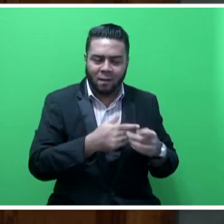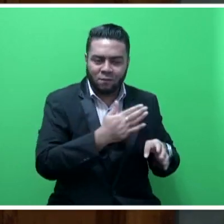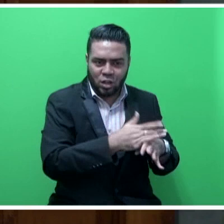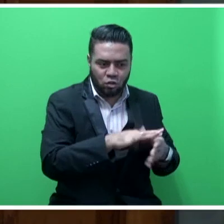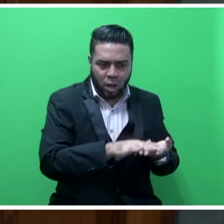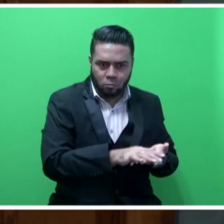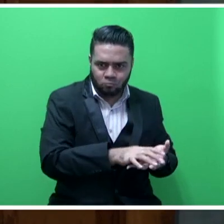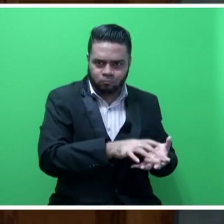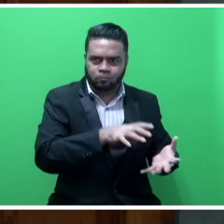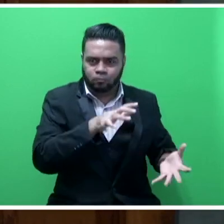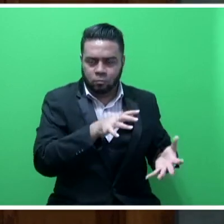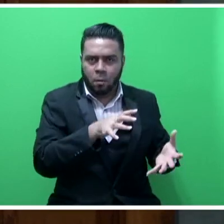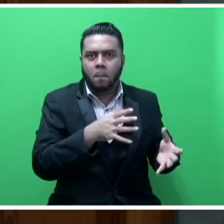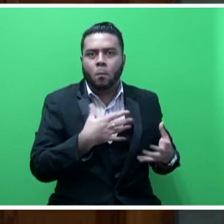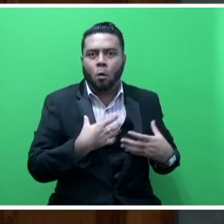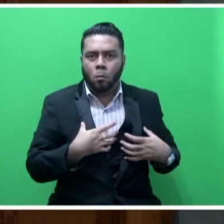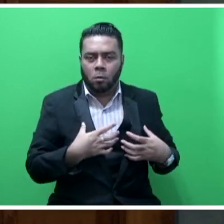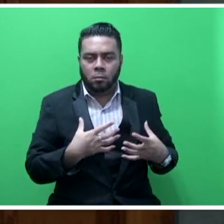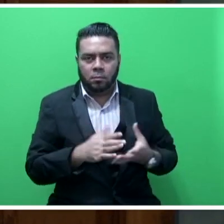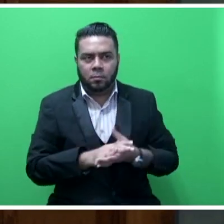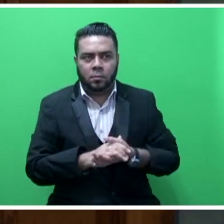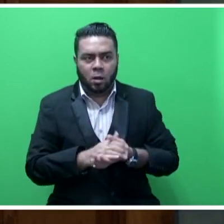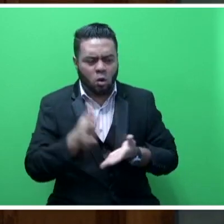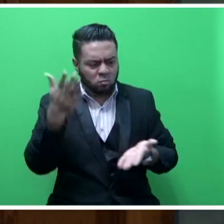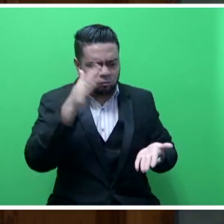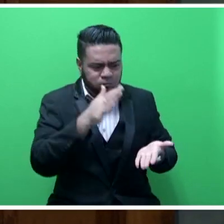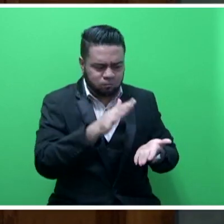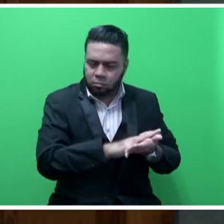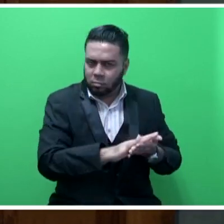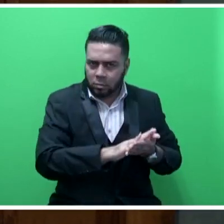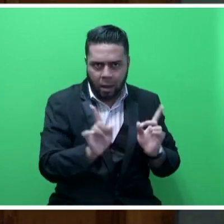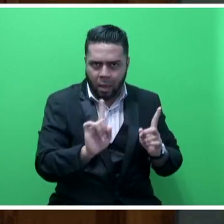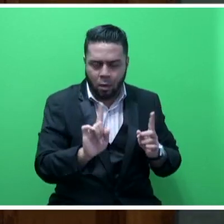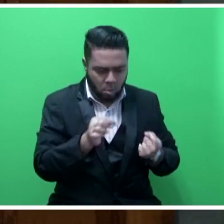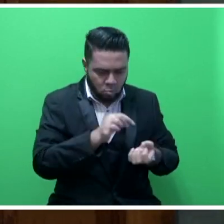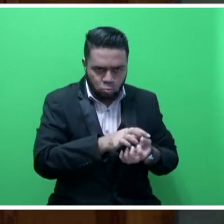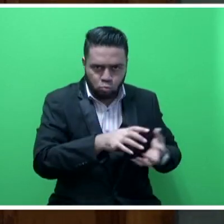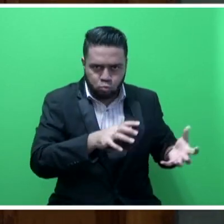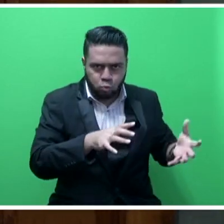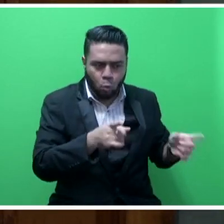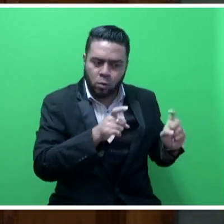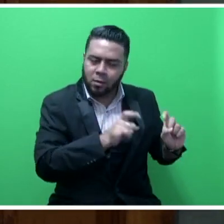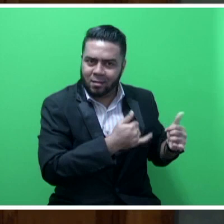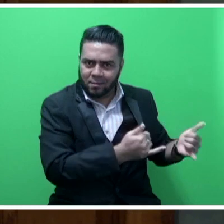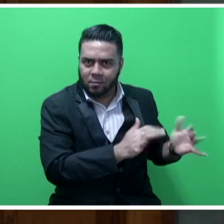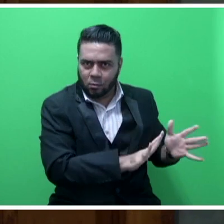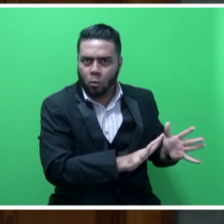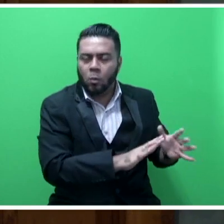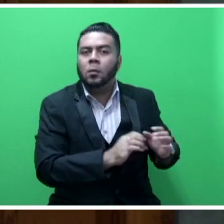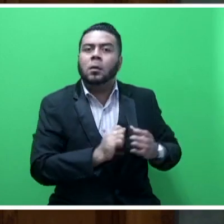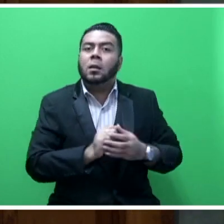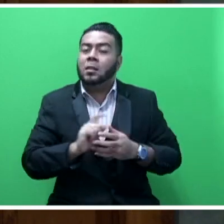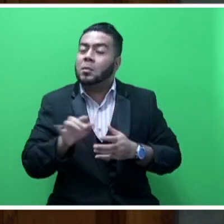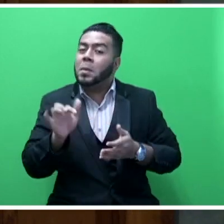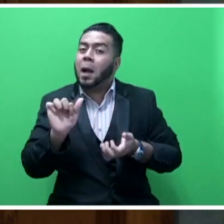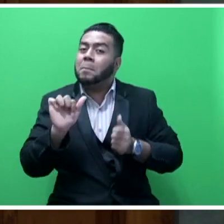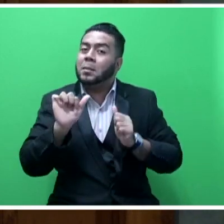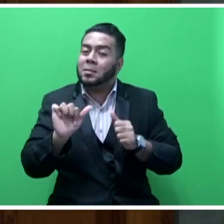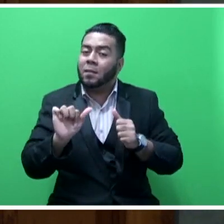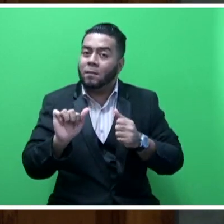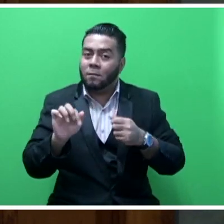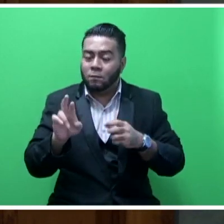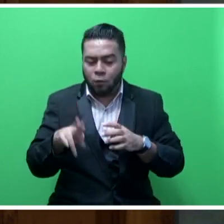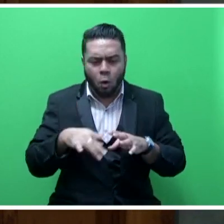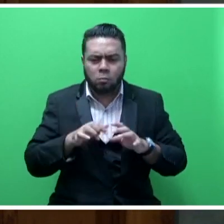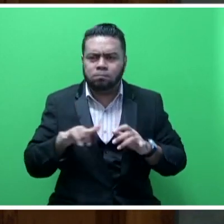Honourable Speaker, sir, additionally, most of these designated areas will become safe nursing and foraging grounds